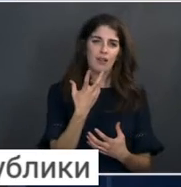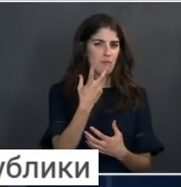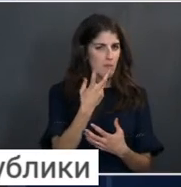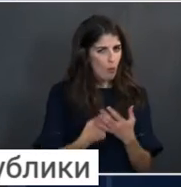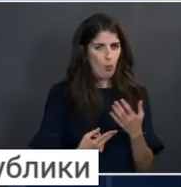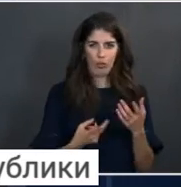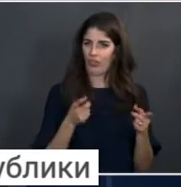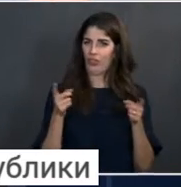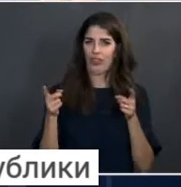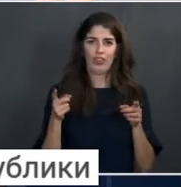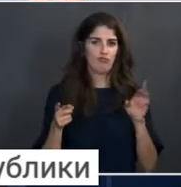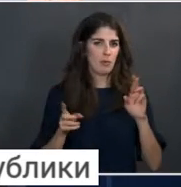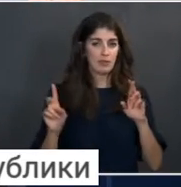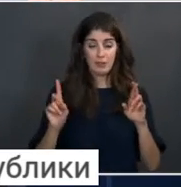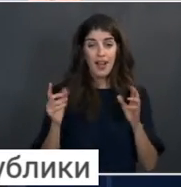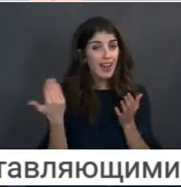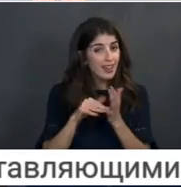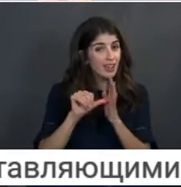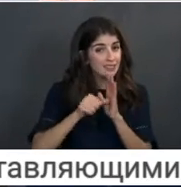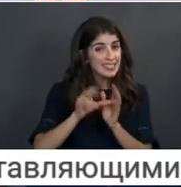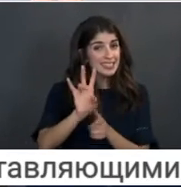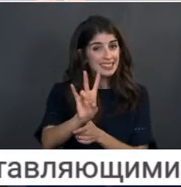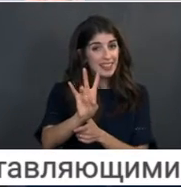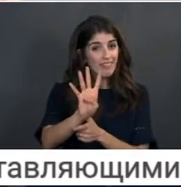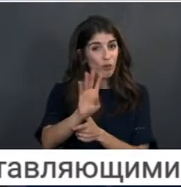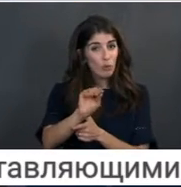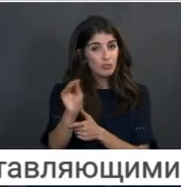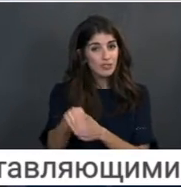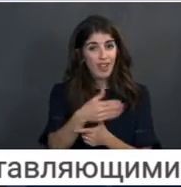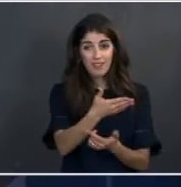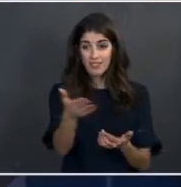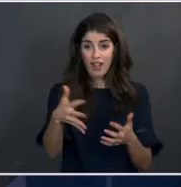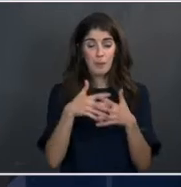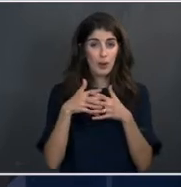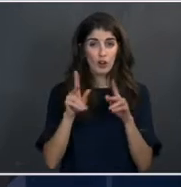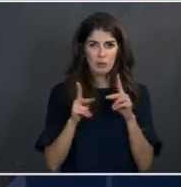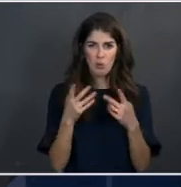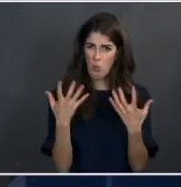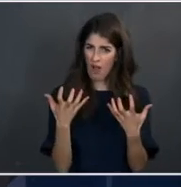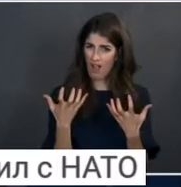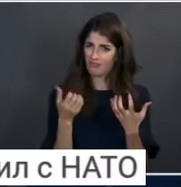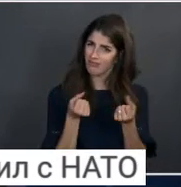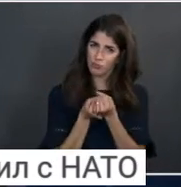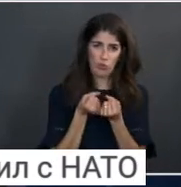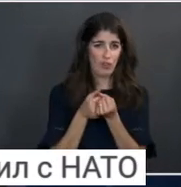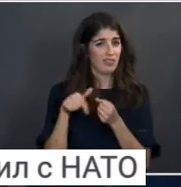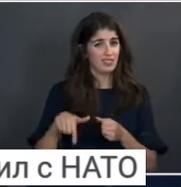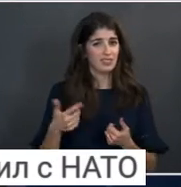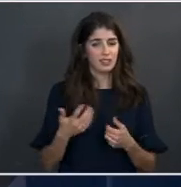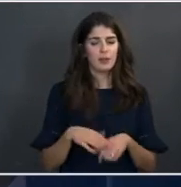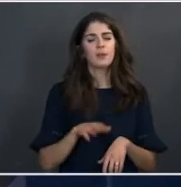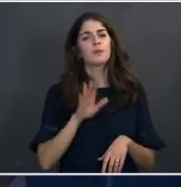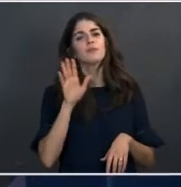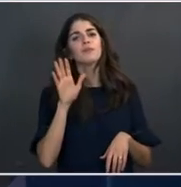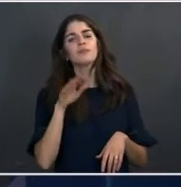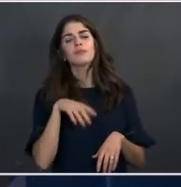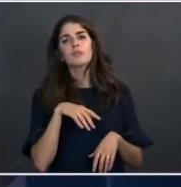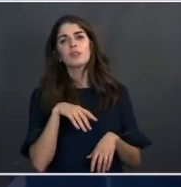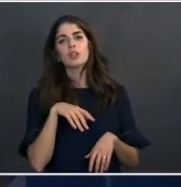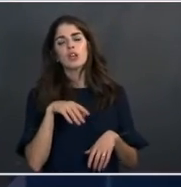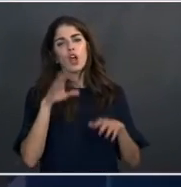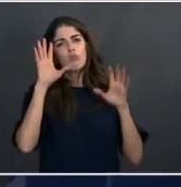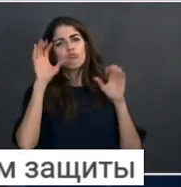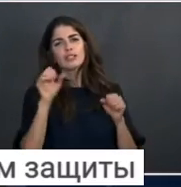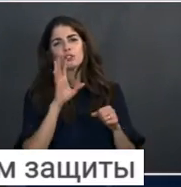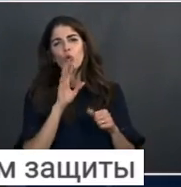again, the public, 74% of the public is with him in that endeavor, and their constituents. Go Go ahead, The Steve. President spoke with the NATO Secretary General the